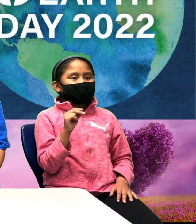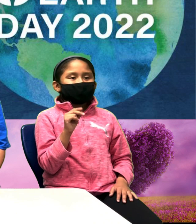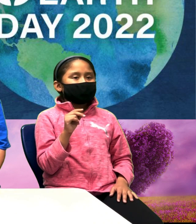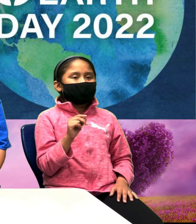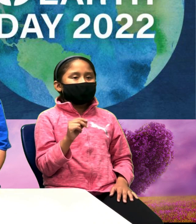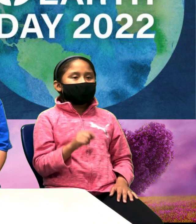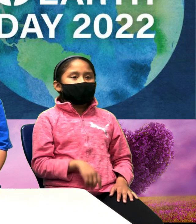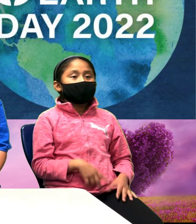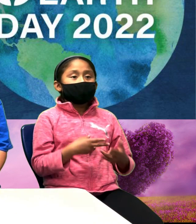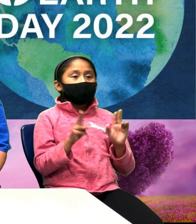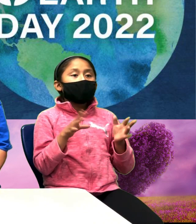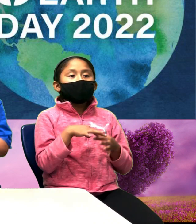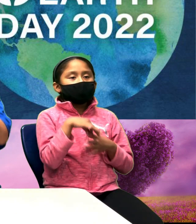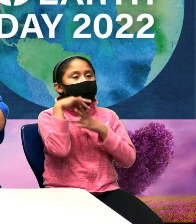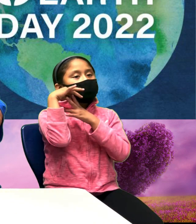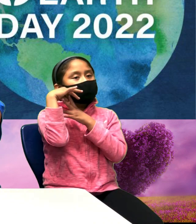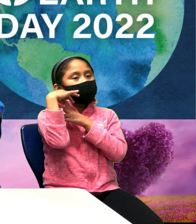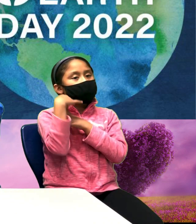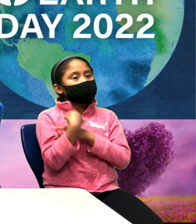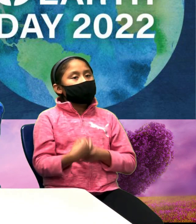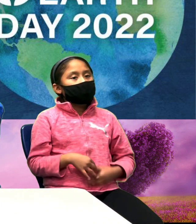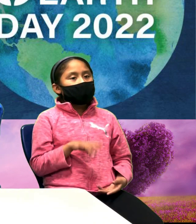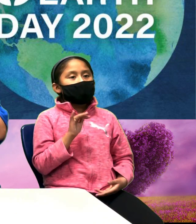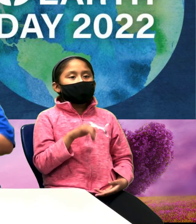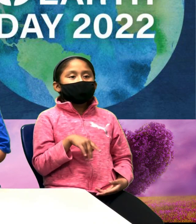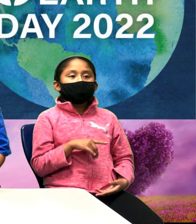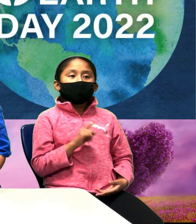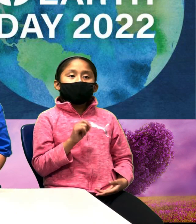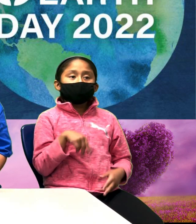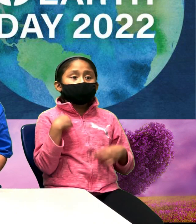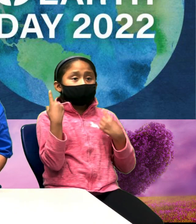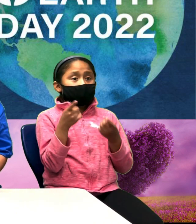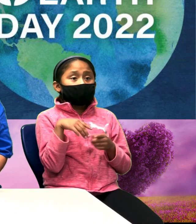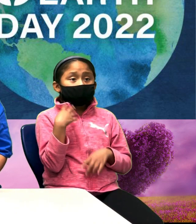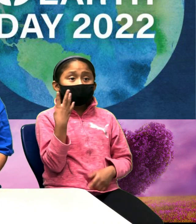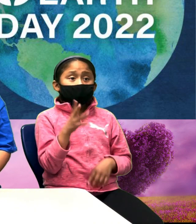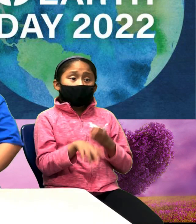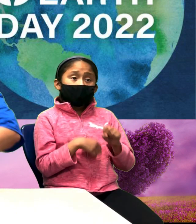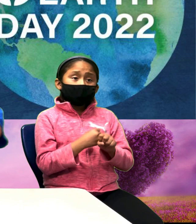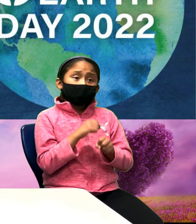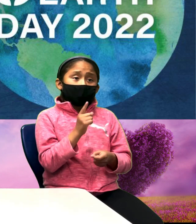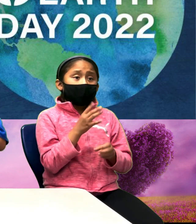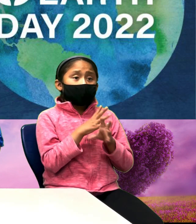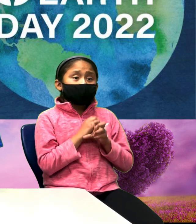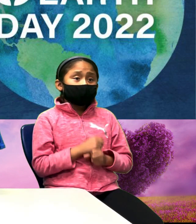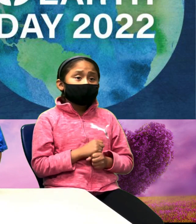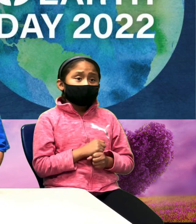to share, we have tried for 4 years.